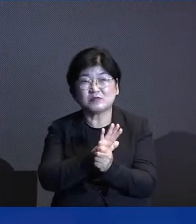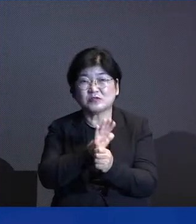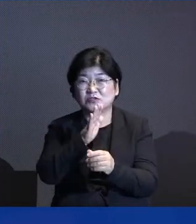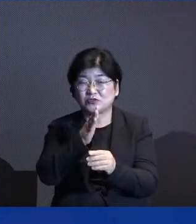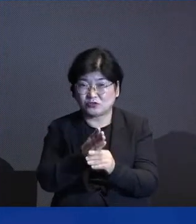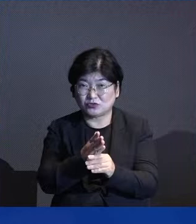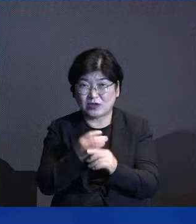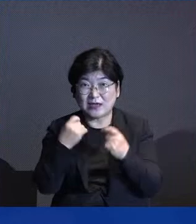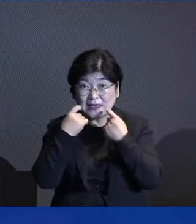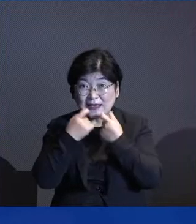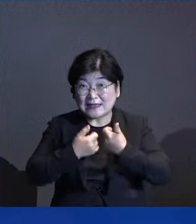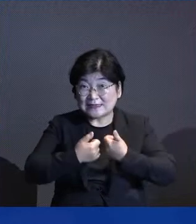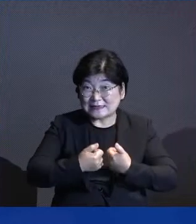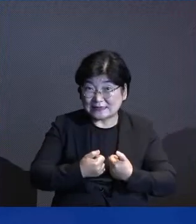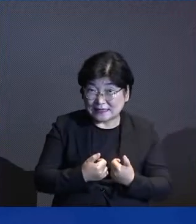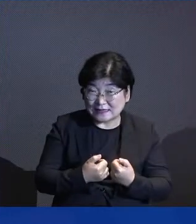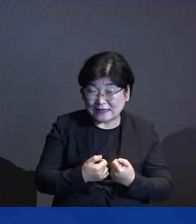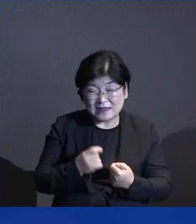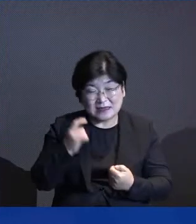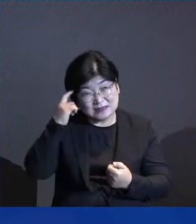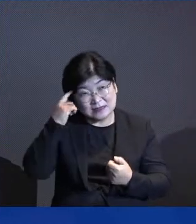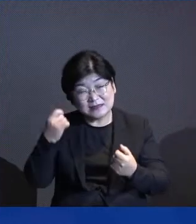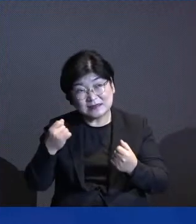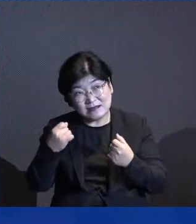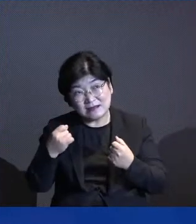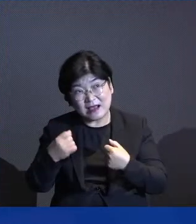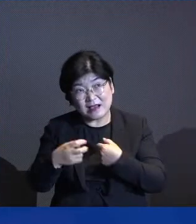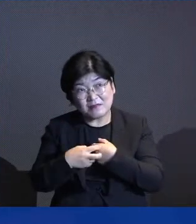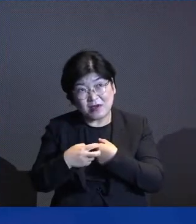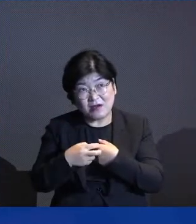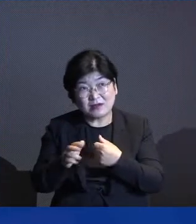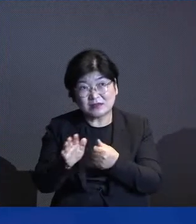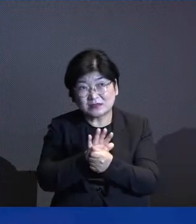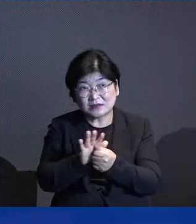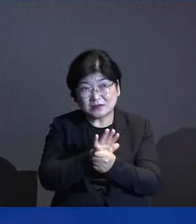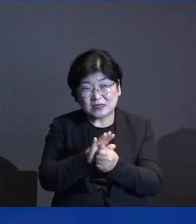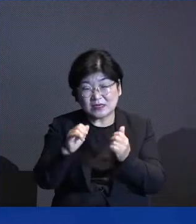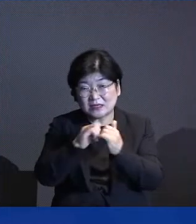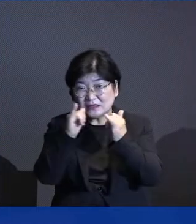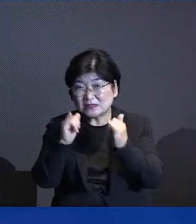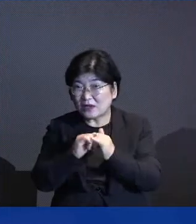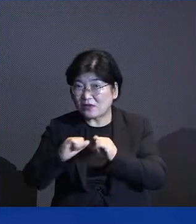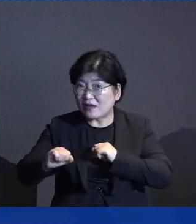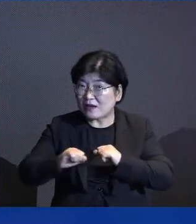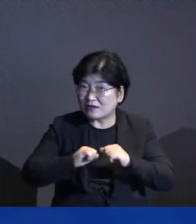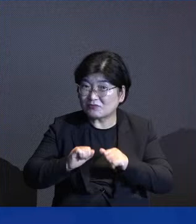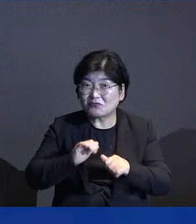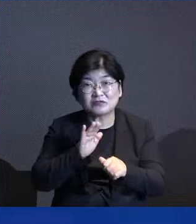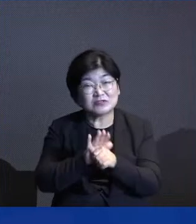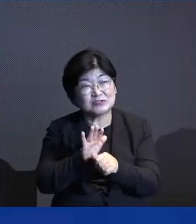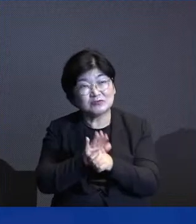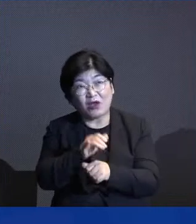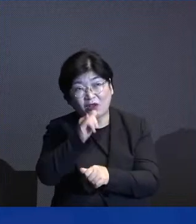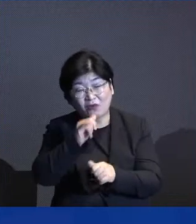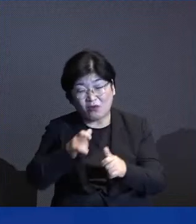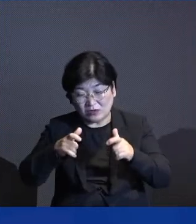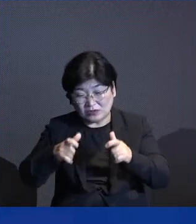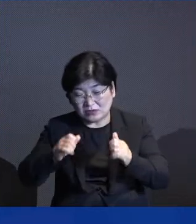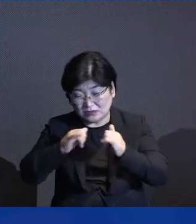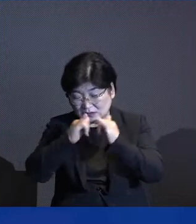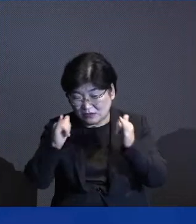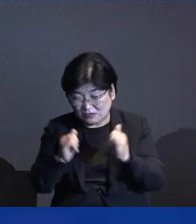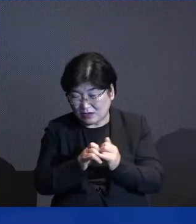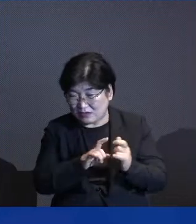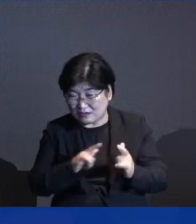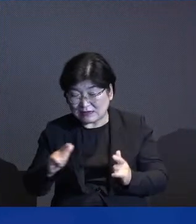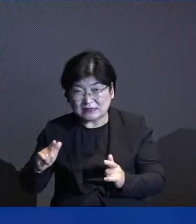community resource linkage support. And by providing these various customized services according to the needs